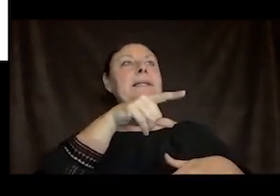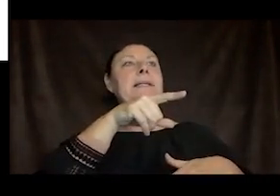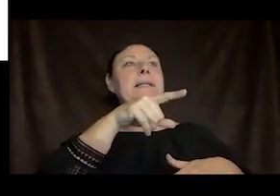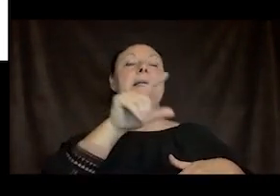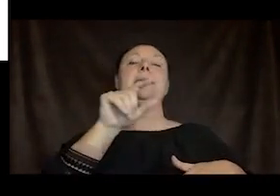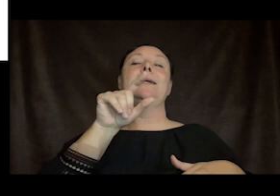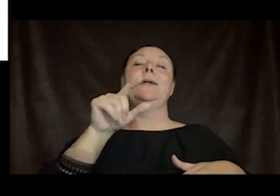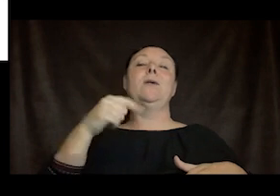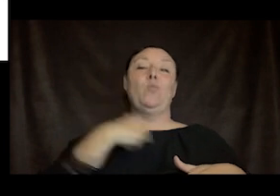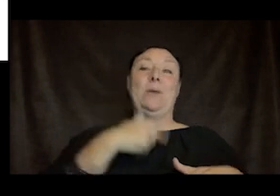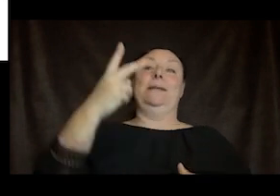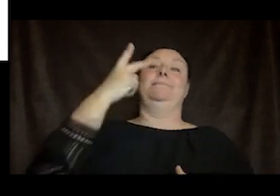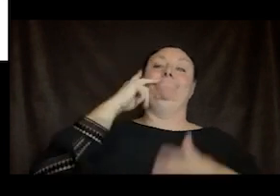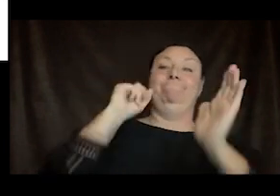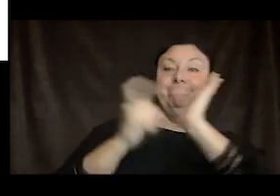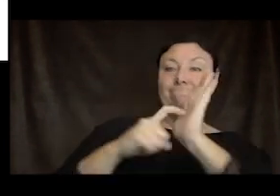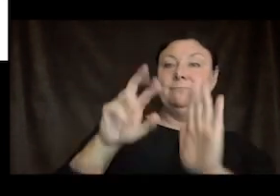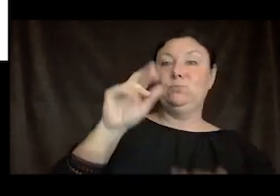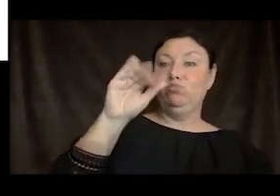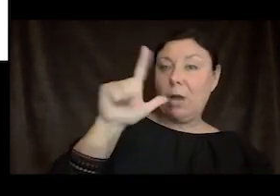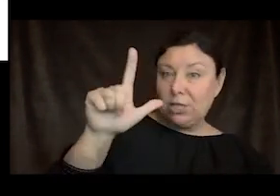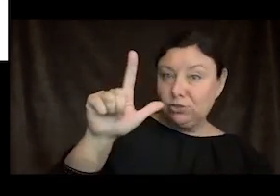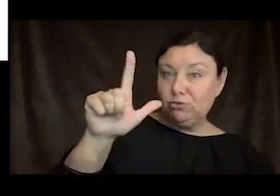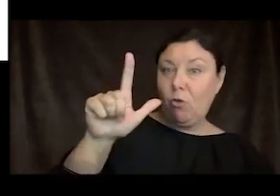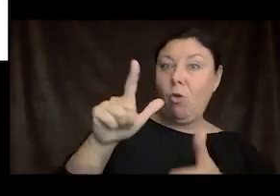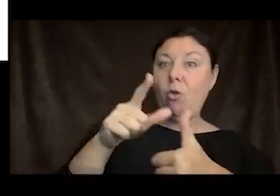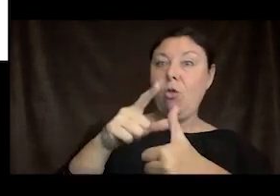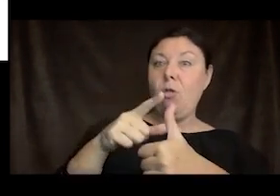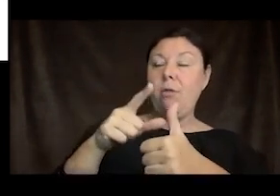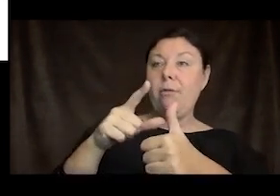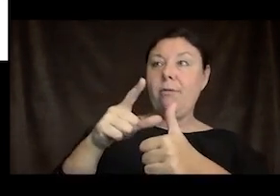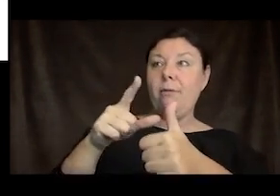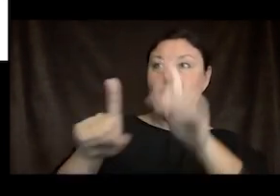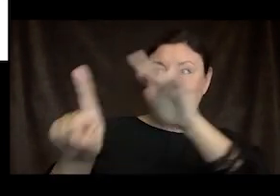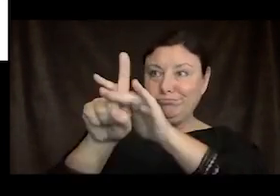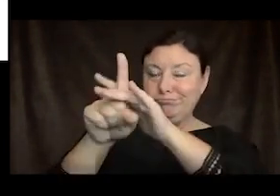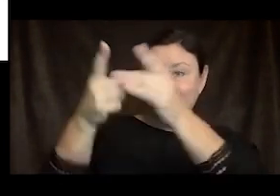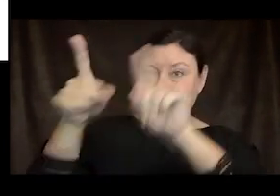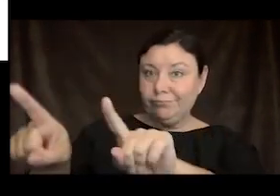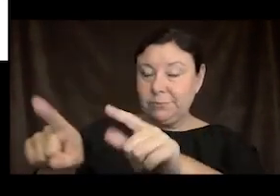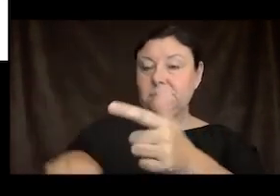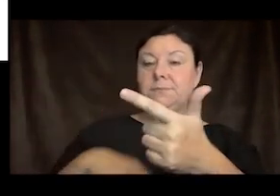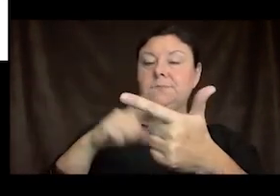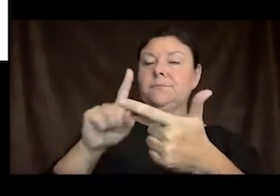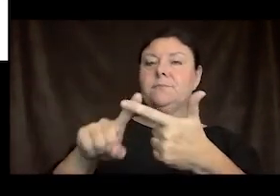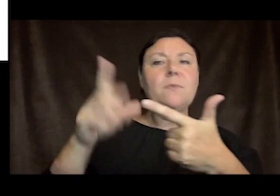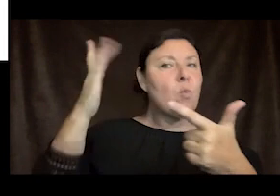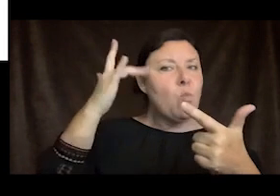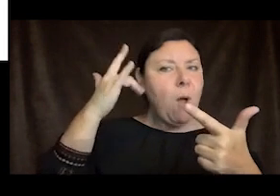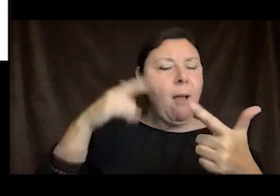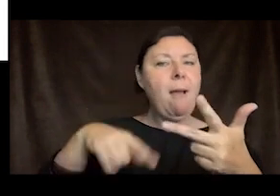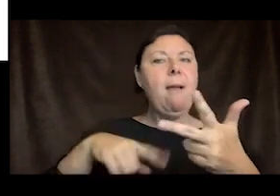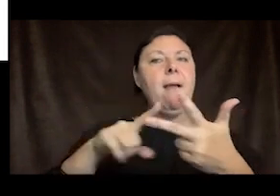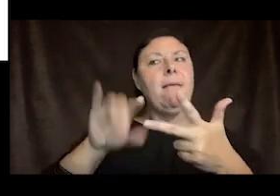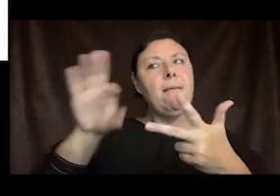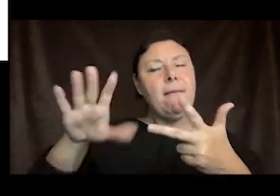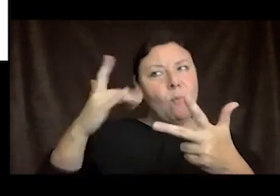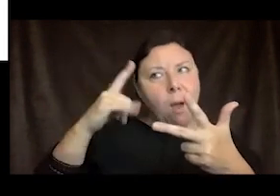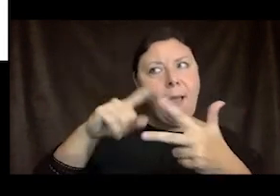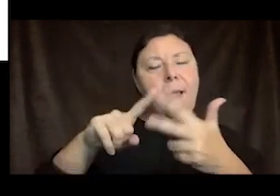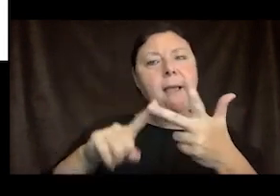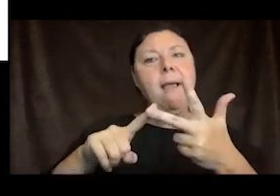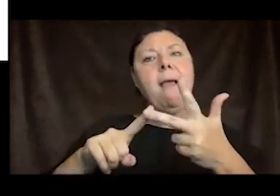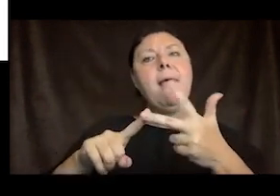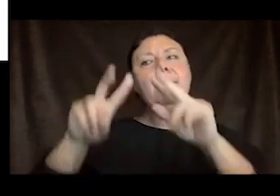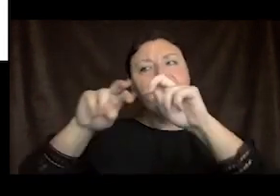get an answer, well, why did that happen? Historically, what do we have, what happened around that? And children's literature especially